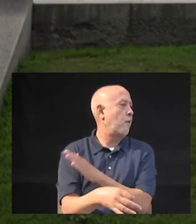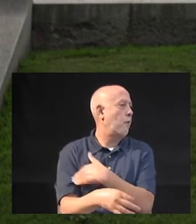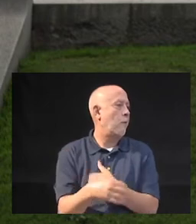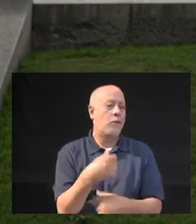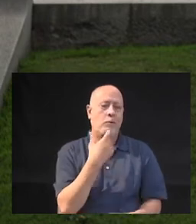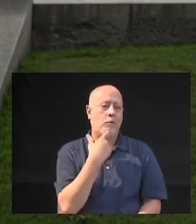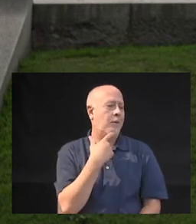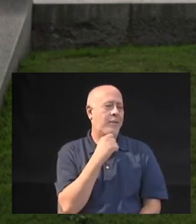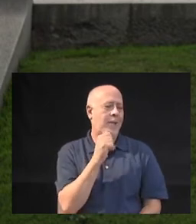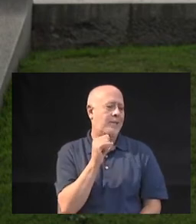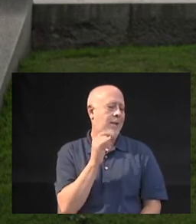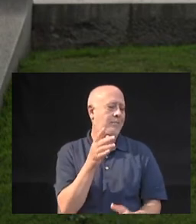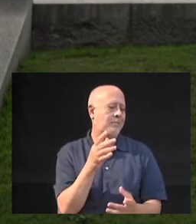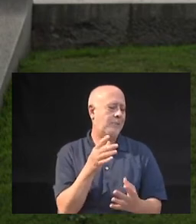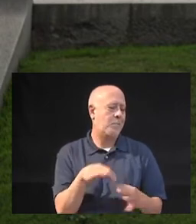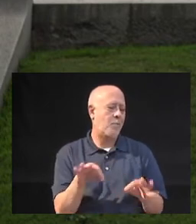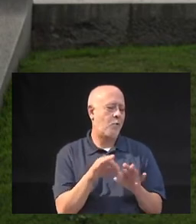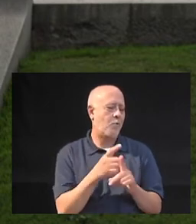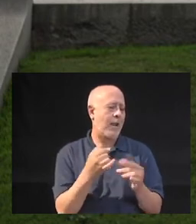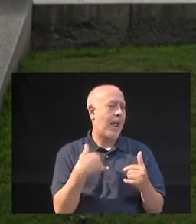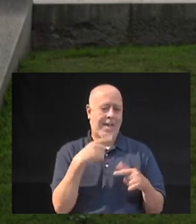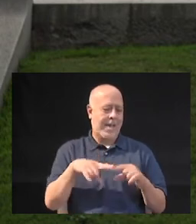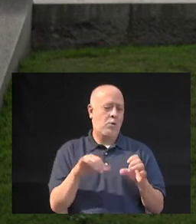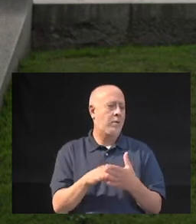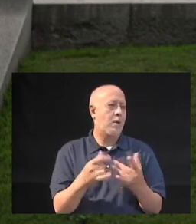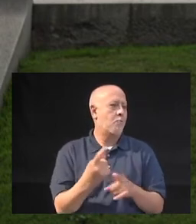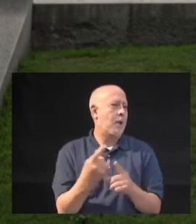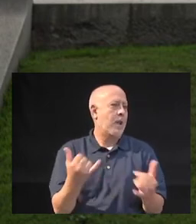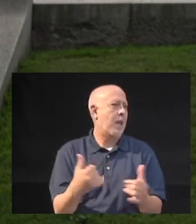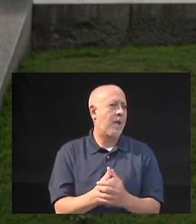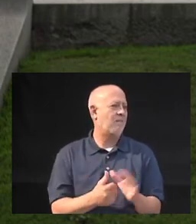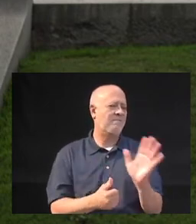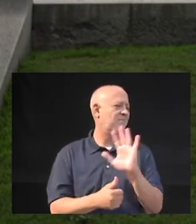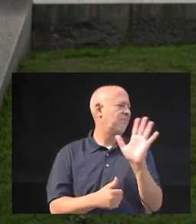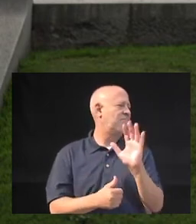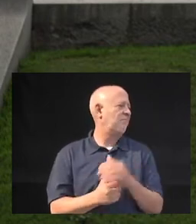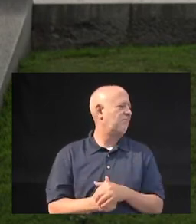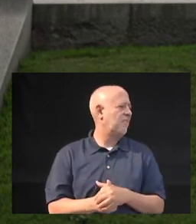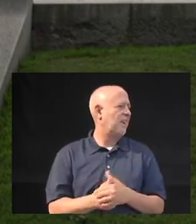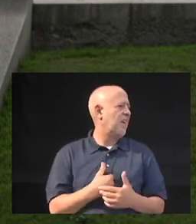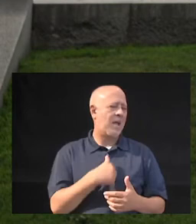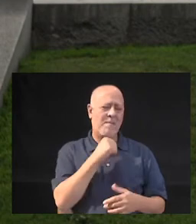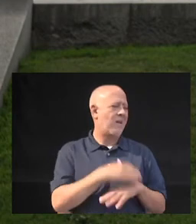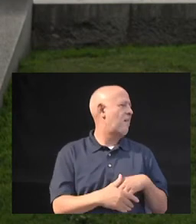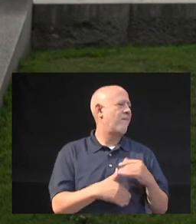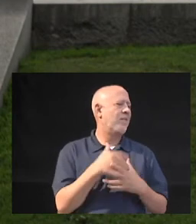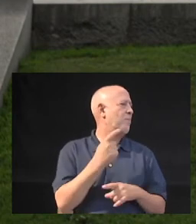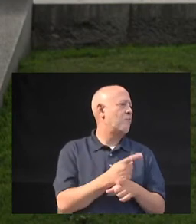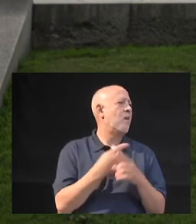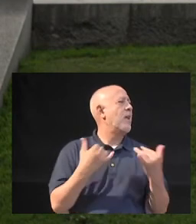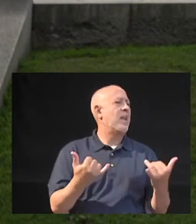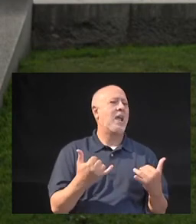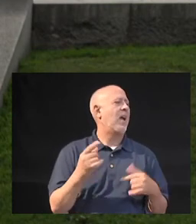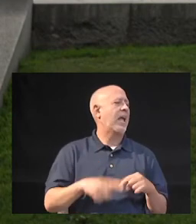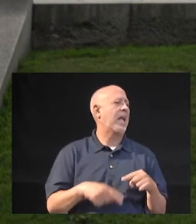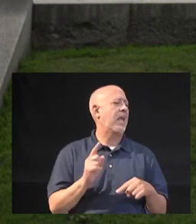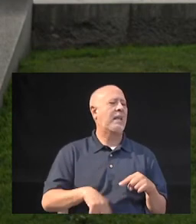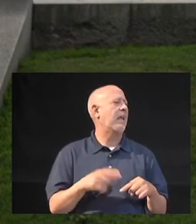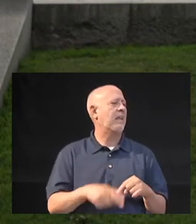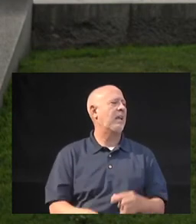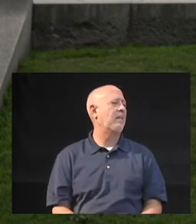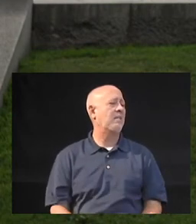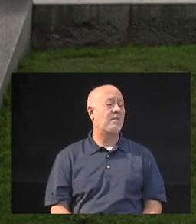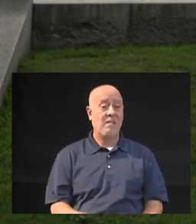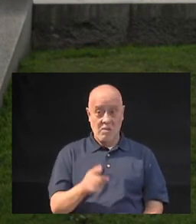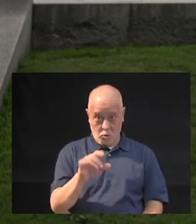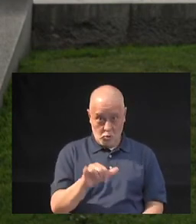not expedient right now. That's not the thing I can do right now. That's not something I'm comfortable with right now. Have you ever